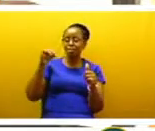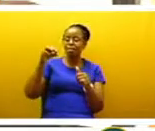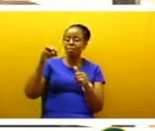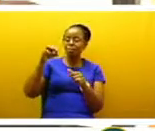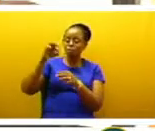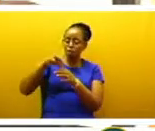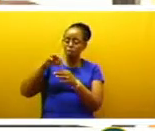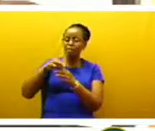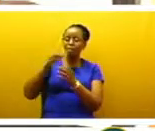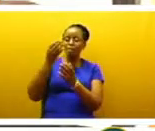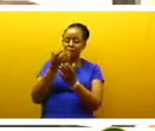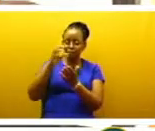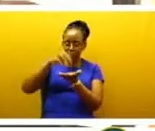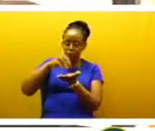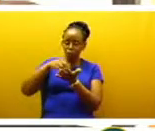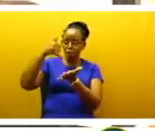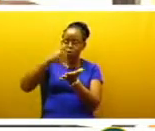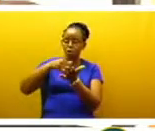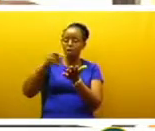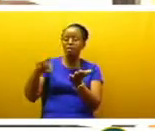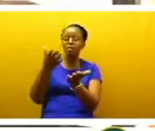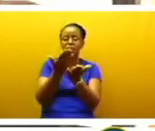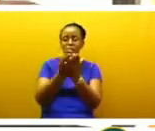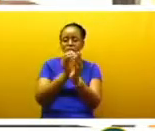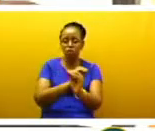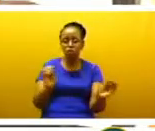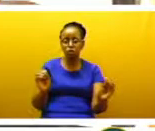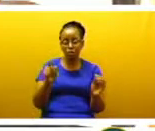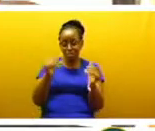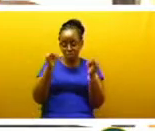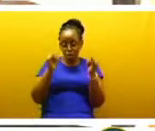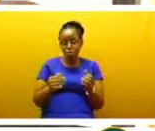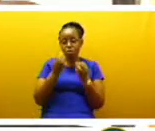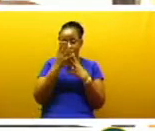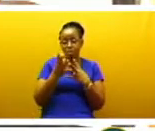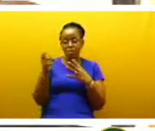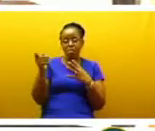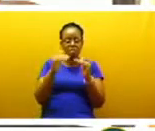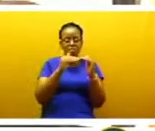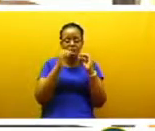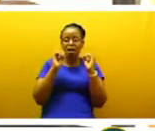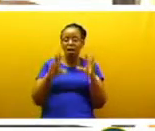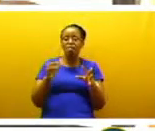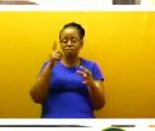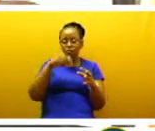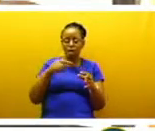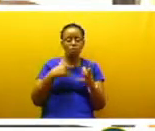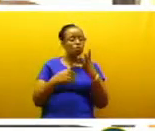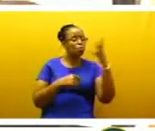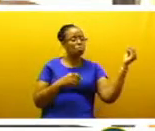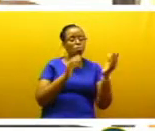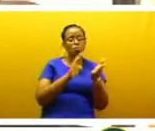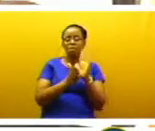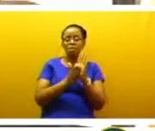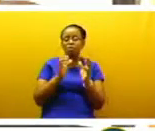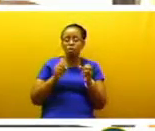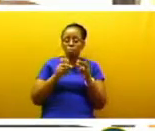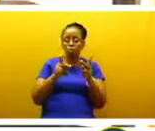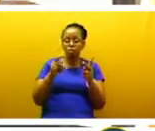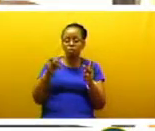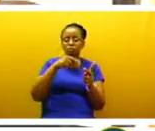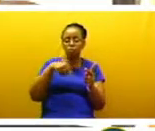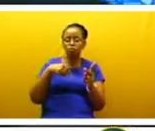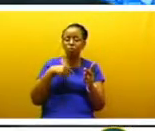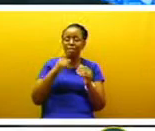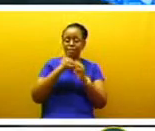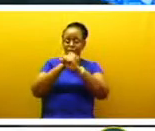the petition, it's totally new. It will be unfair for us to walk away without being given an opportunity to